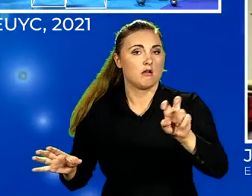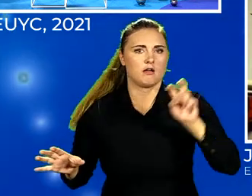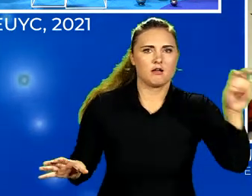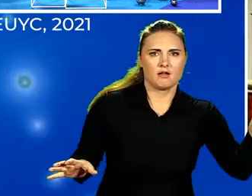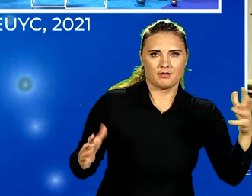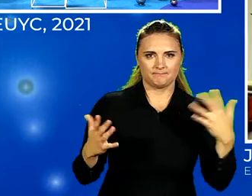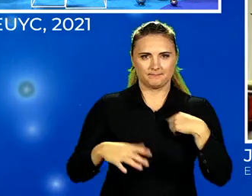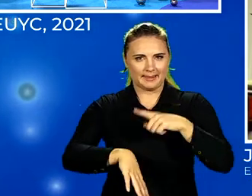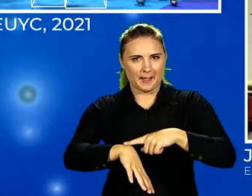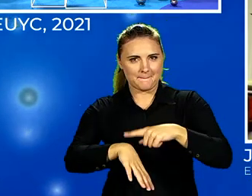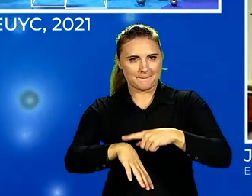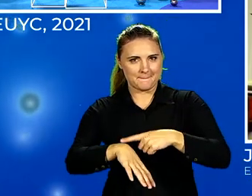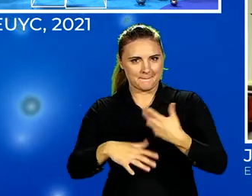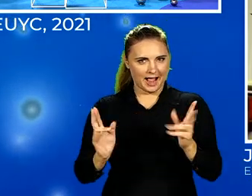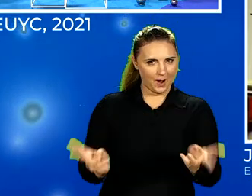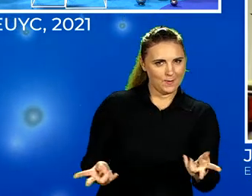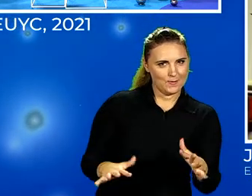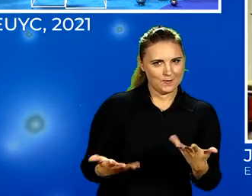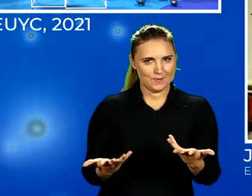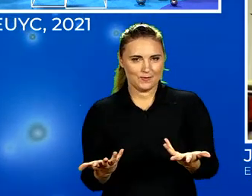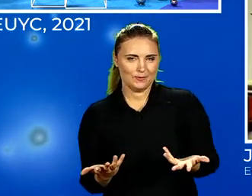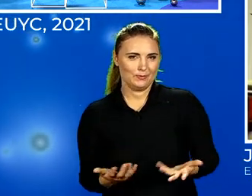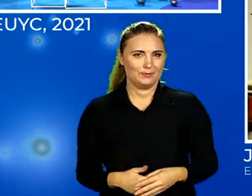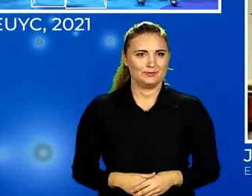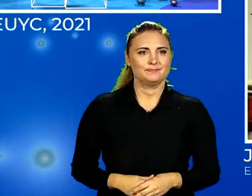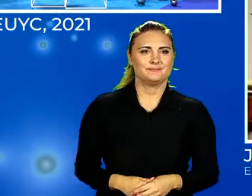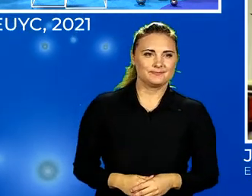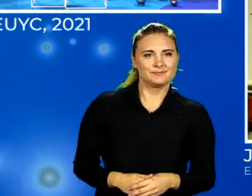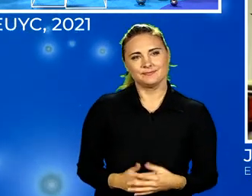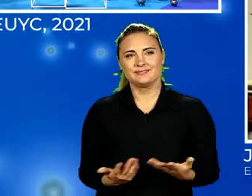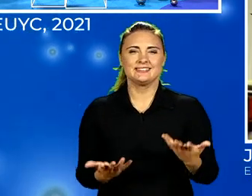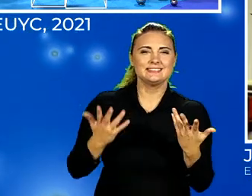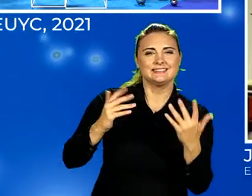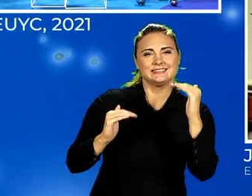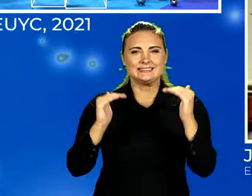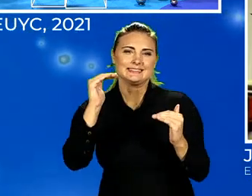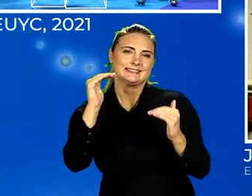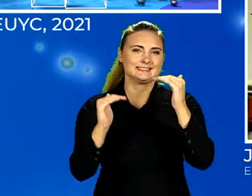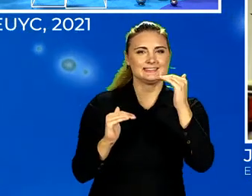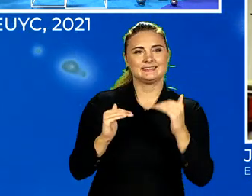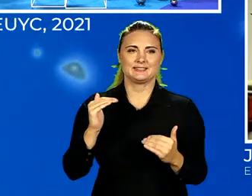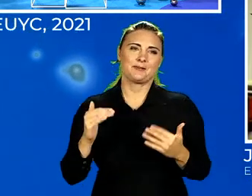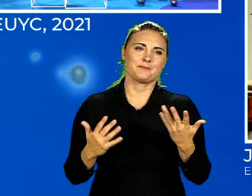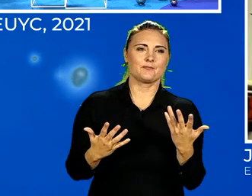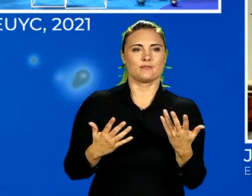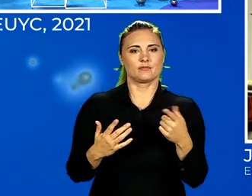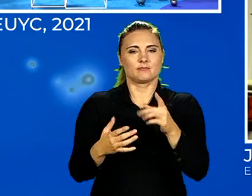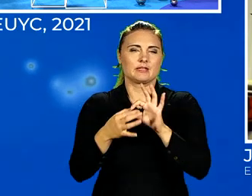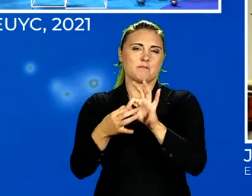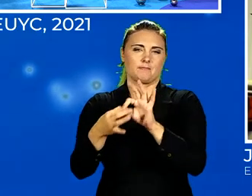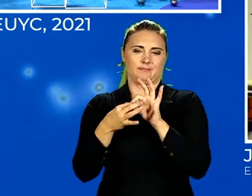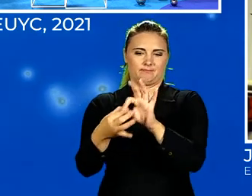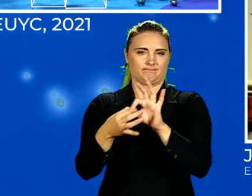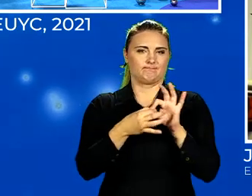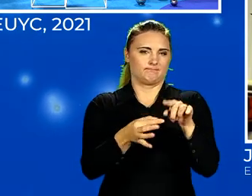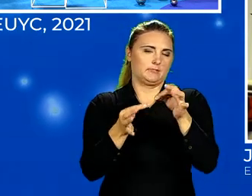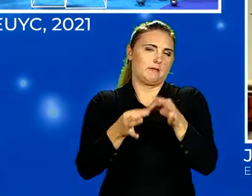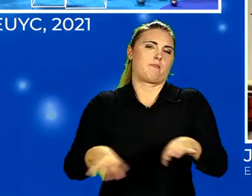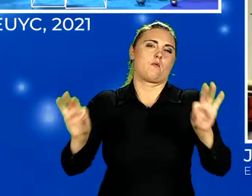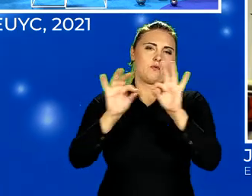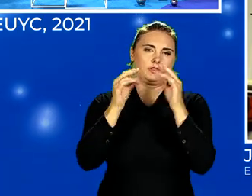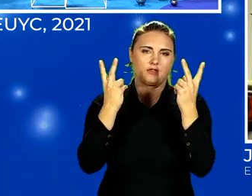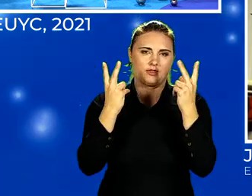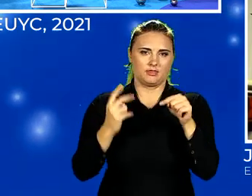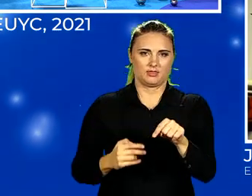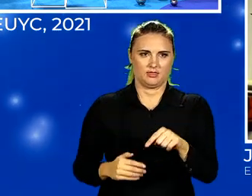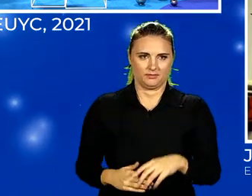You know, in some ways, this might have actually facilitated a more in-depth cooperation with the Parliamentary Assembly as well. But